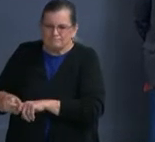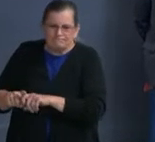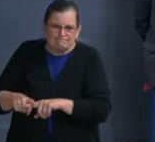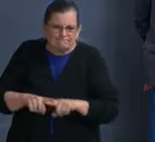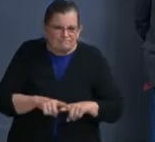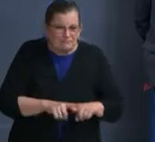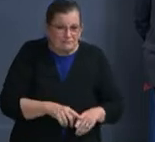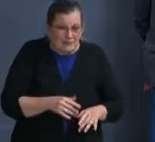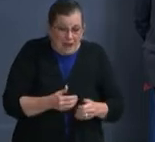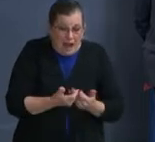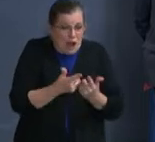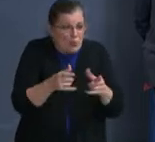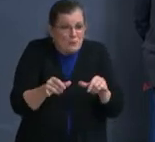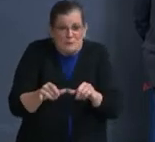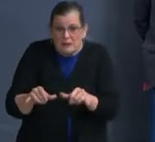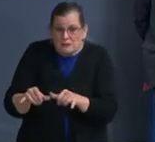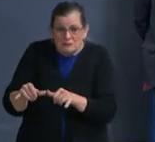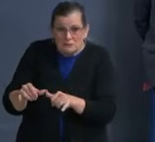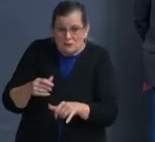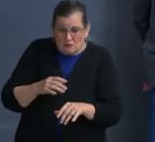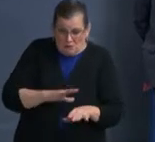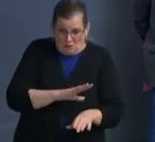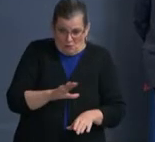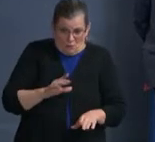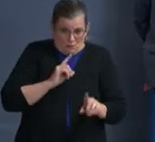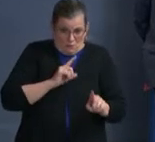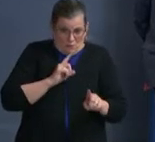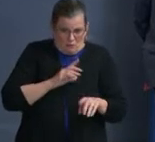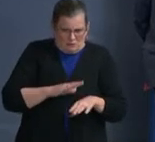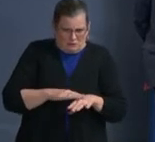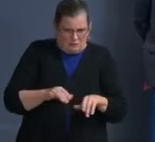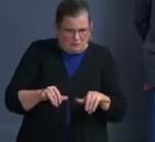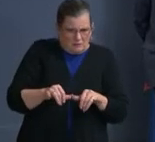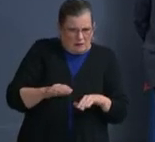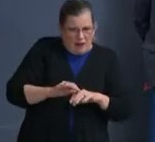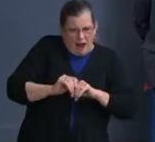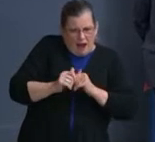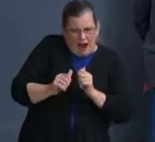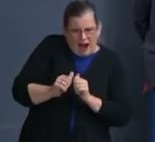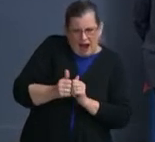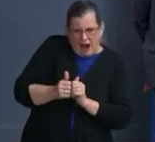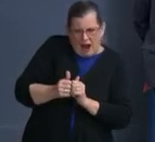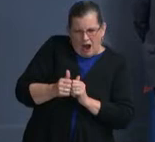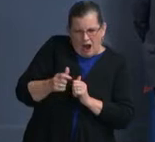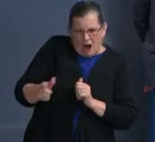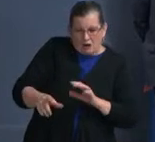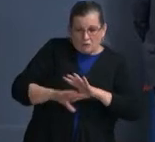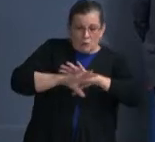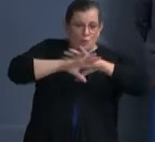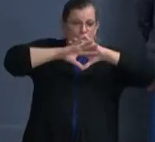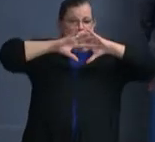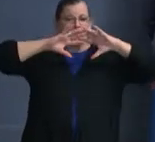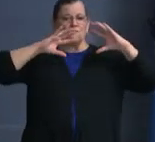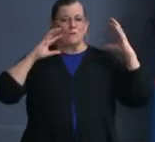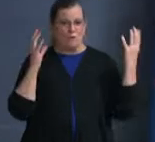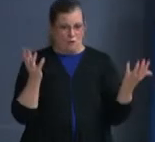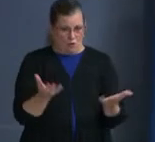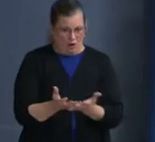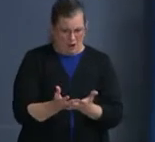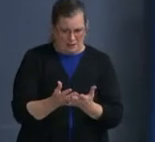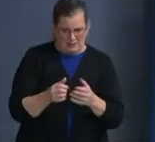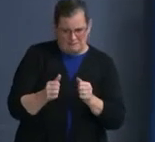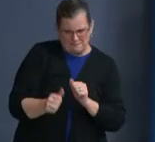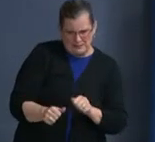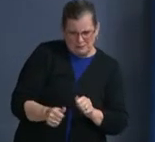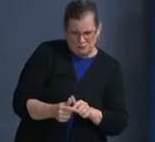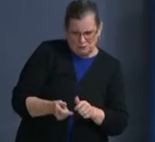on coronavirus.dc.gov is a metric of how our overall system has managed its